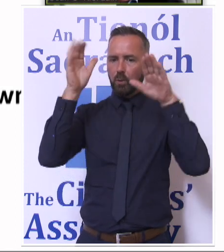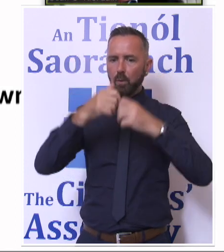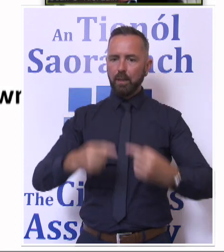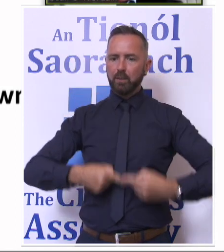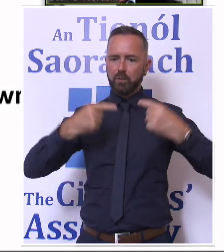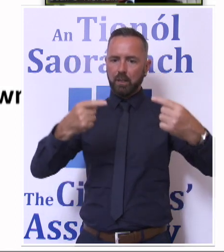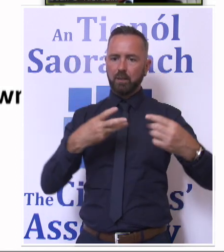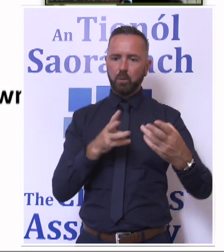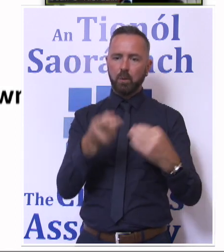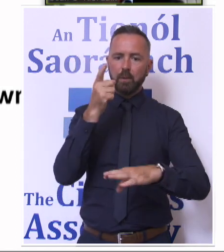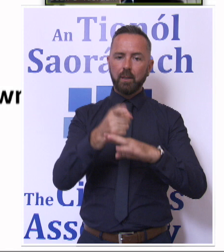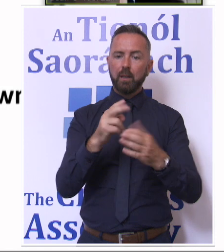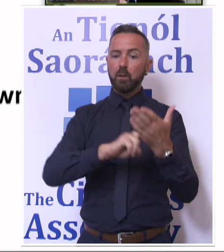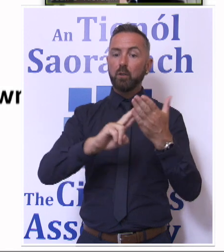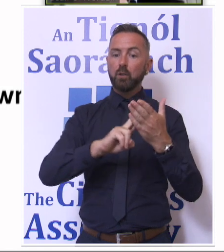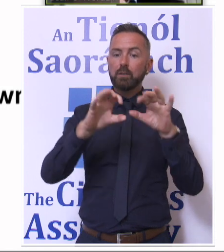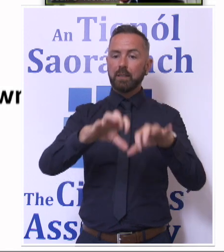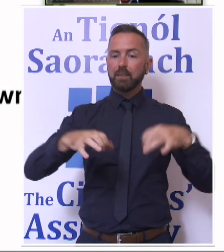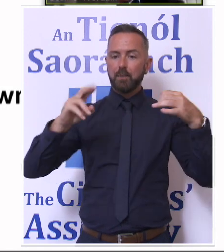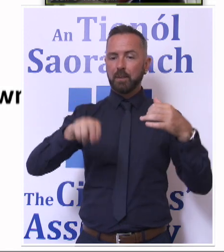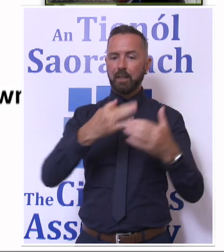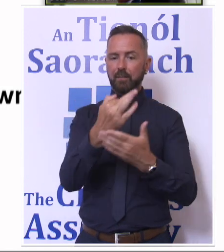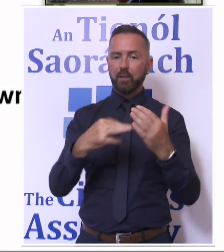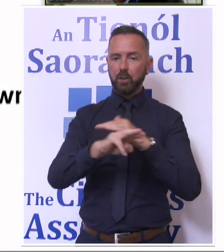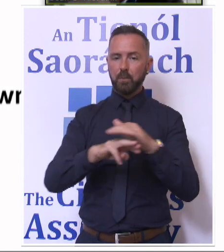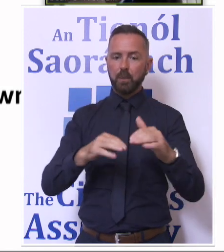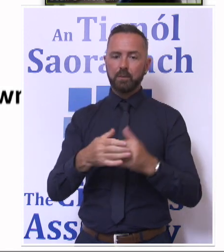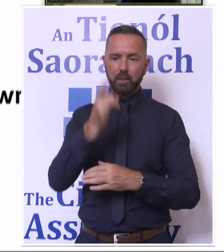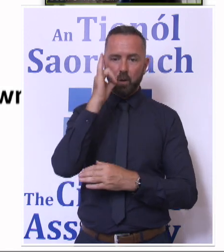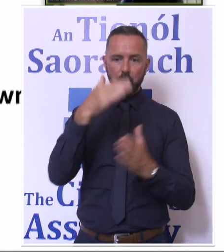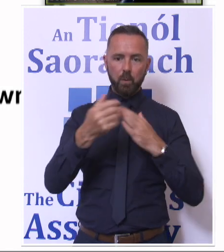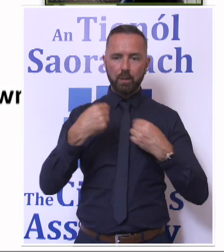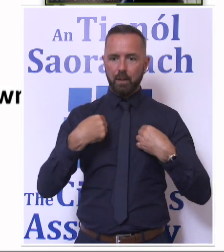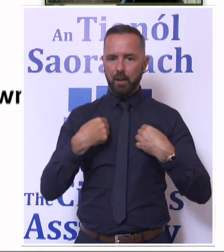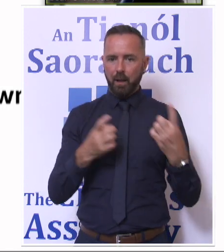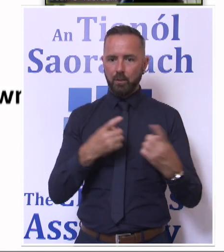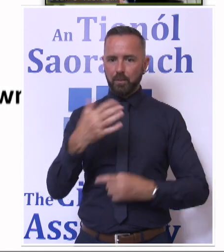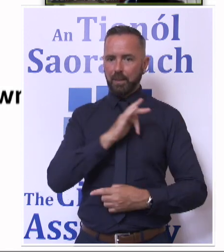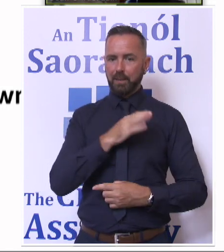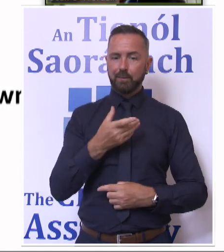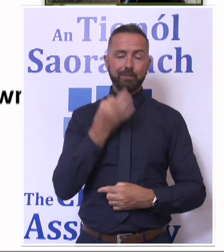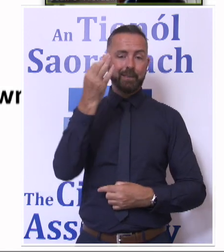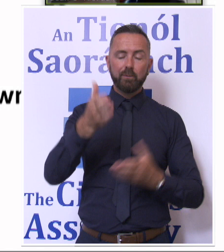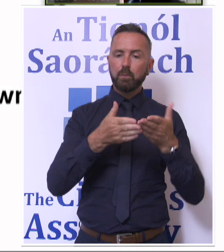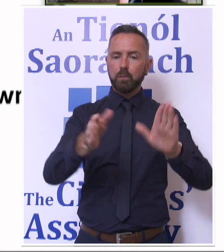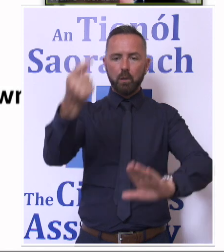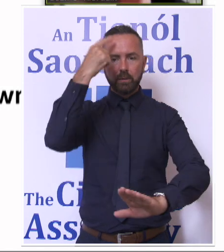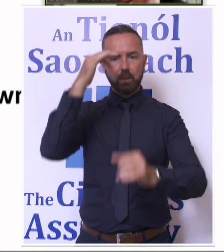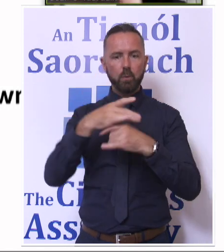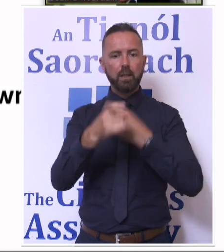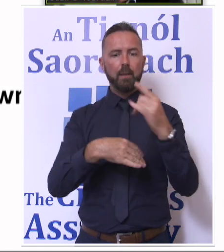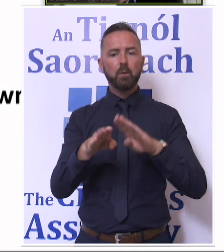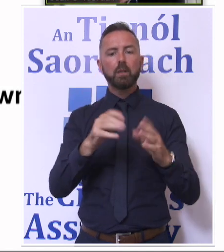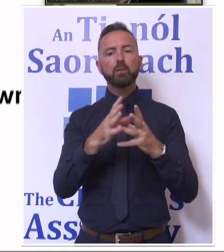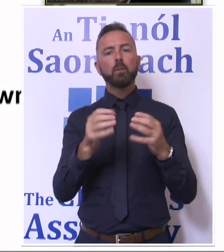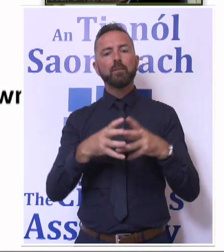going to confront you as an assembly over the next couple of months. Hopefully what I'll do is give you just a broad sense of what's happening in some of the major